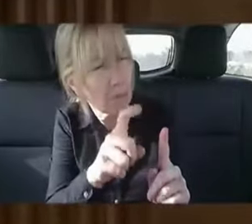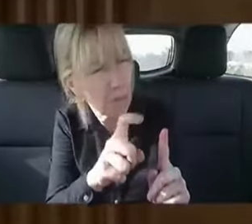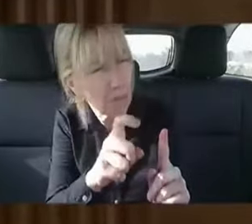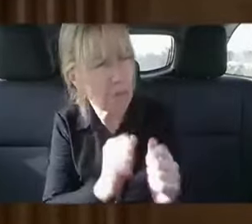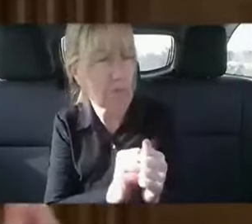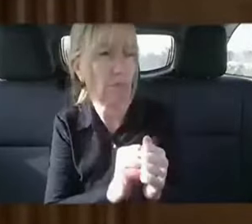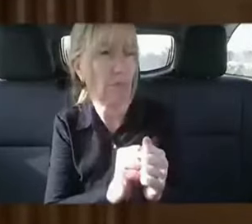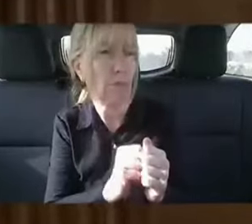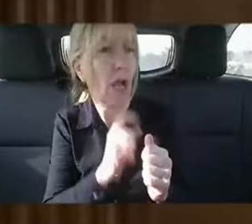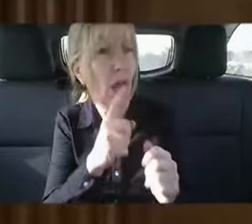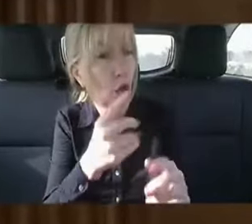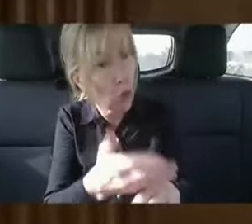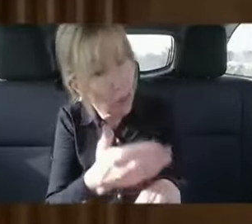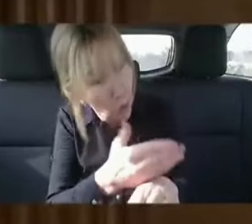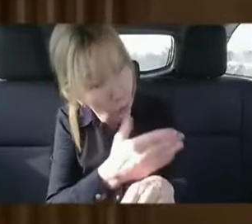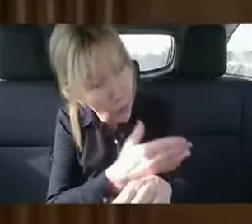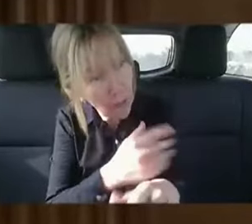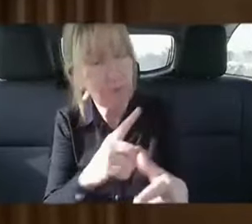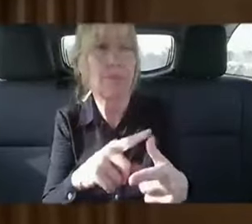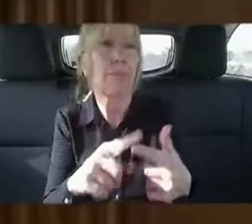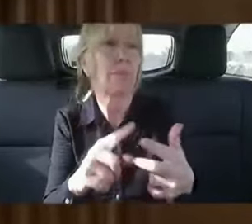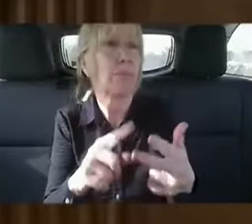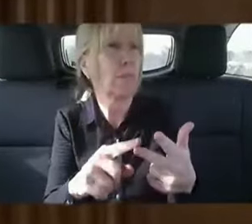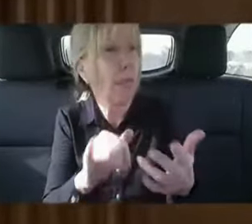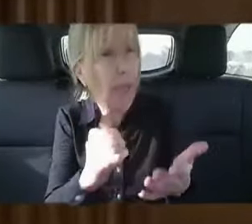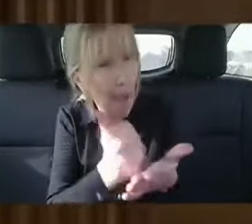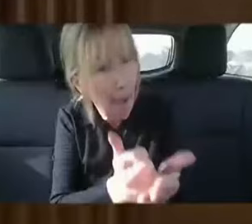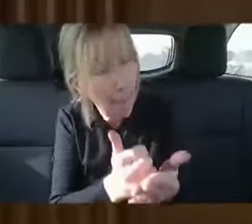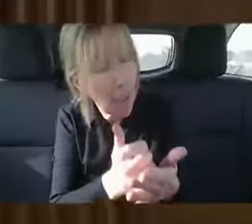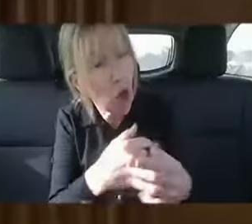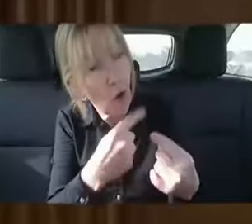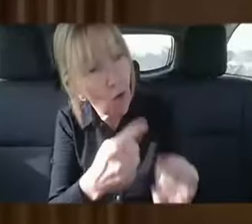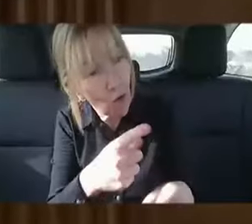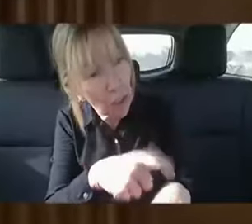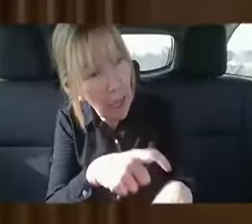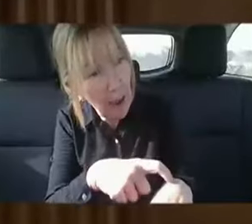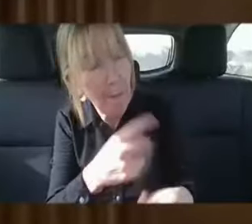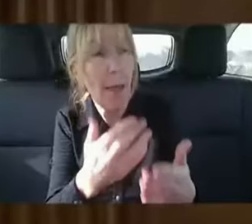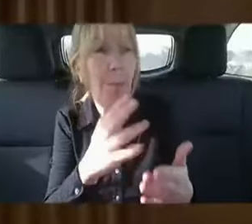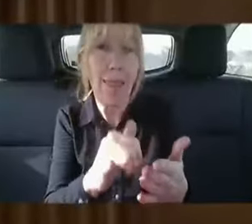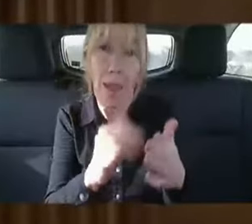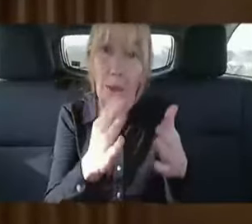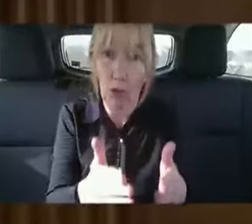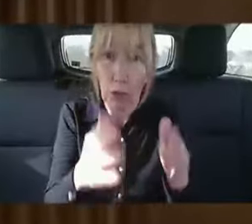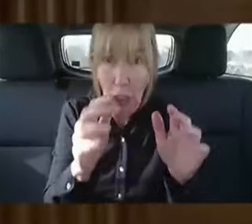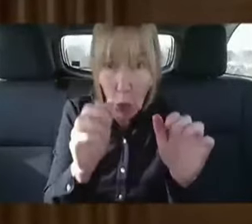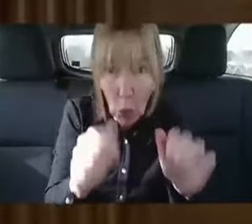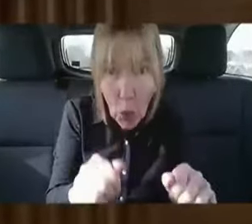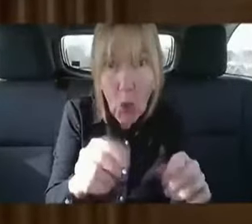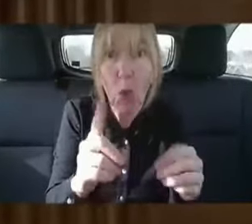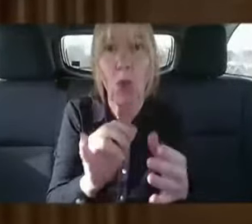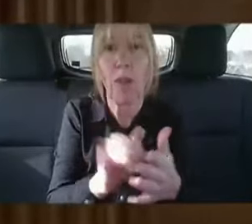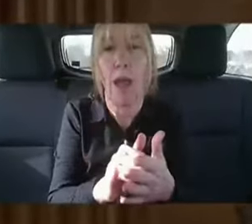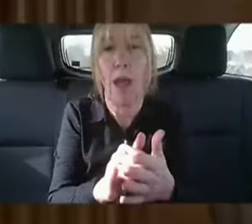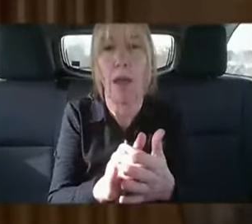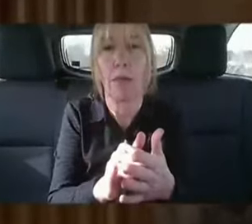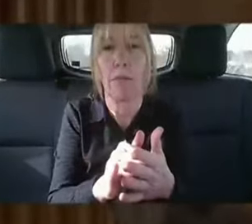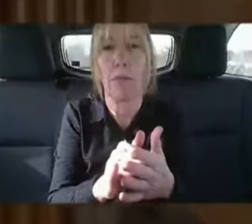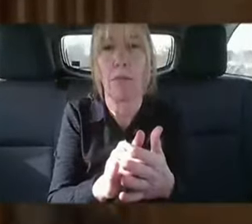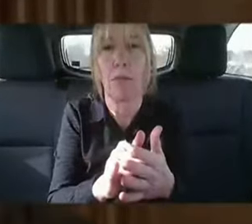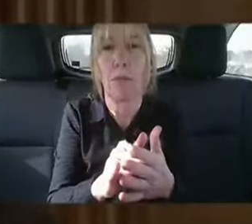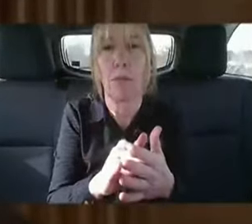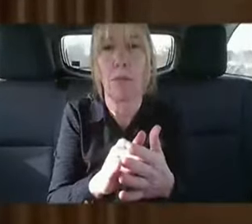Are they getting better? Is this improving over time? Maybe they are a person that could do this pulmonary rehab, but someone that can't get out of